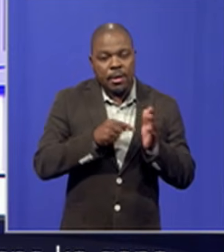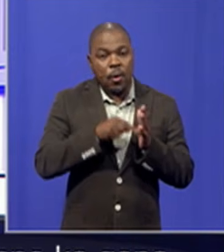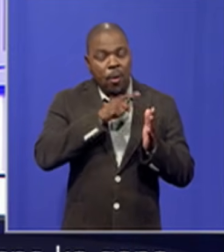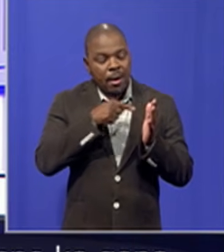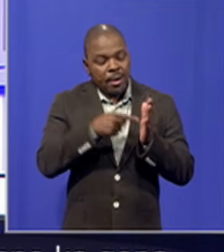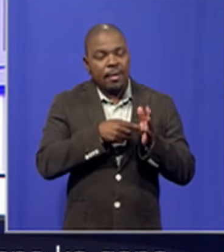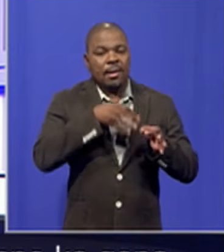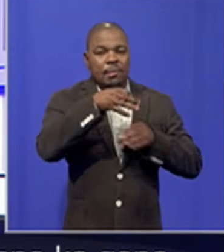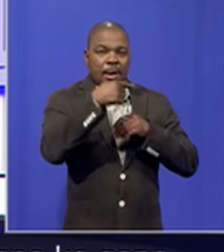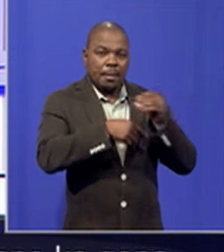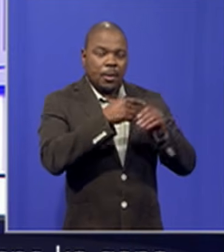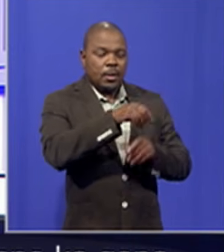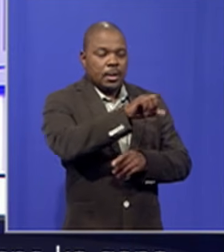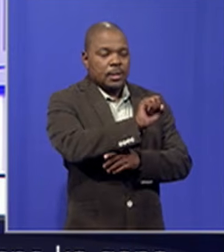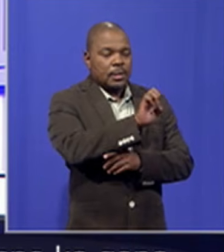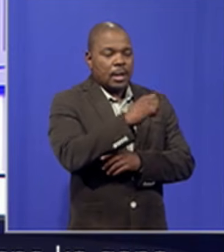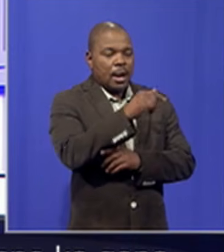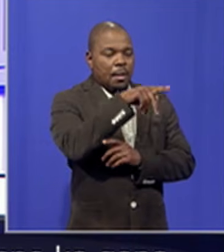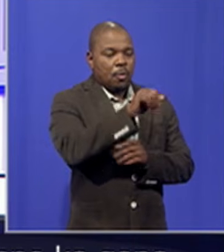ka ga go thwalwa ga Segapo.